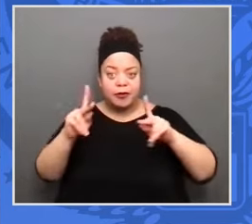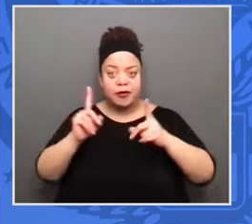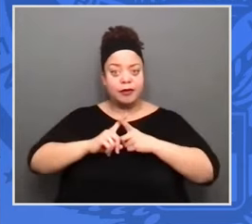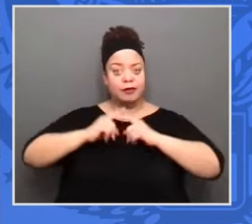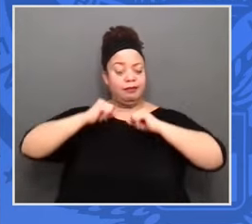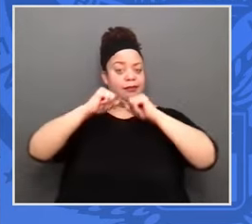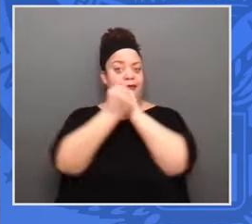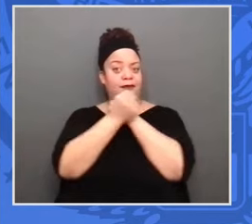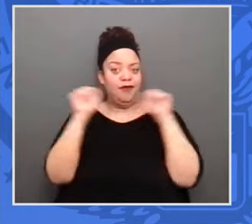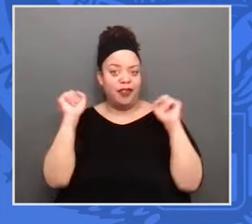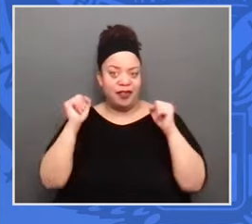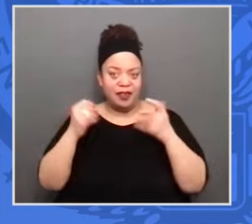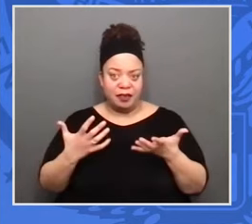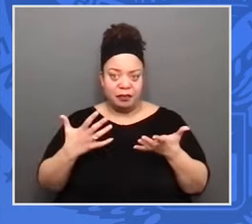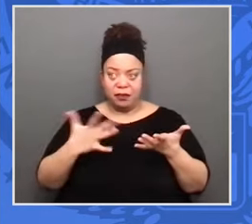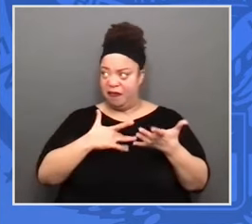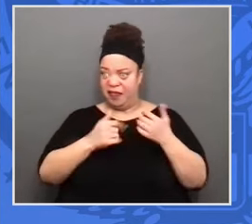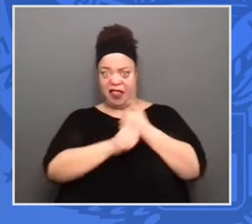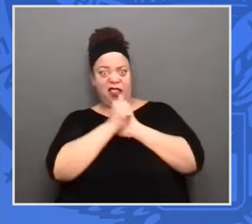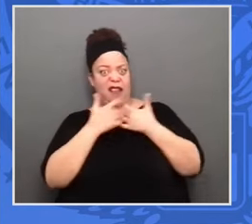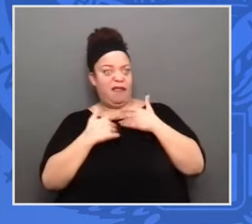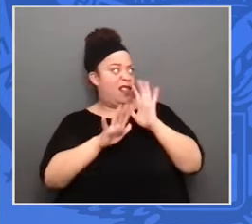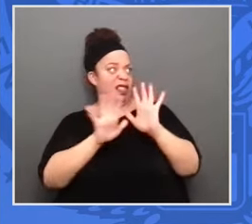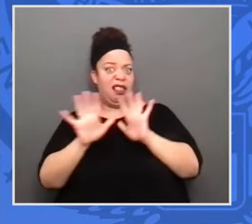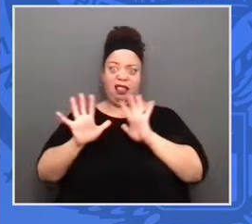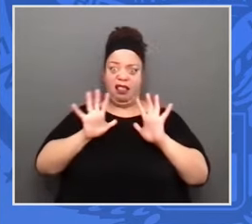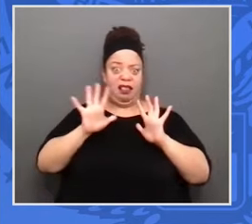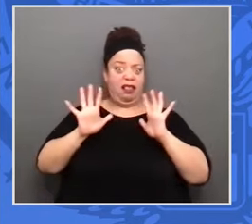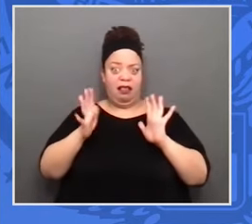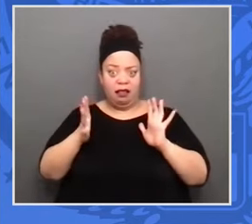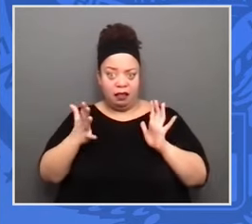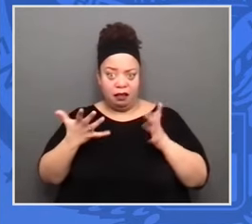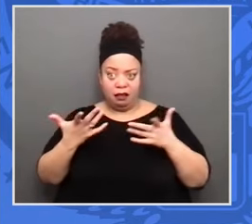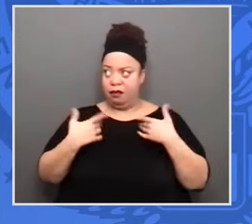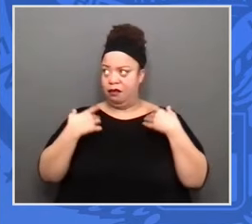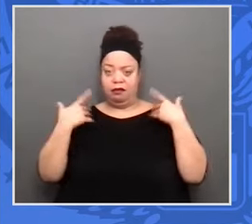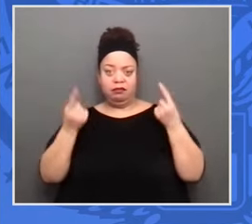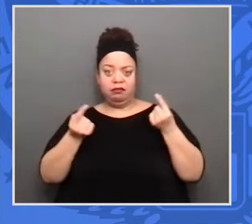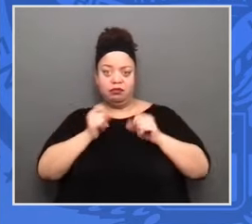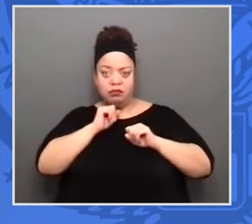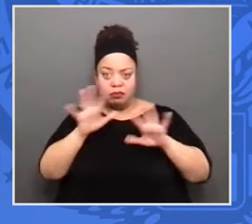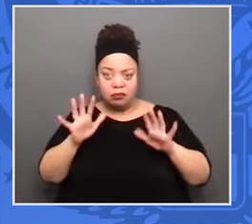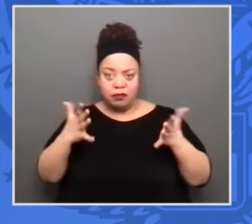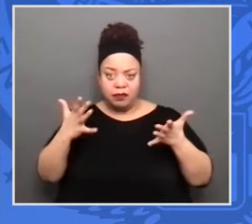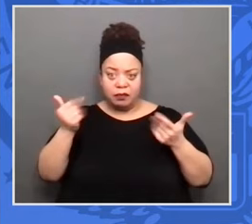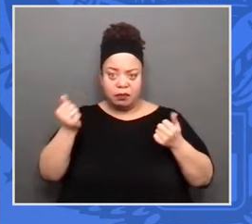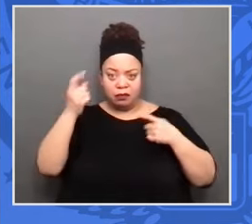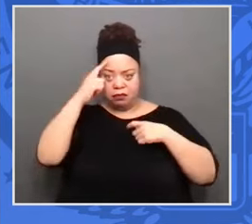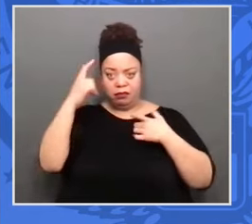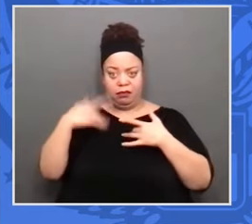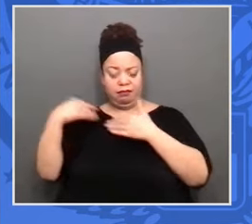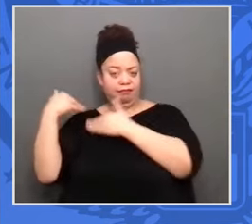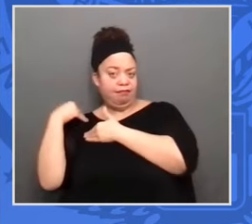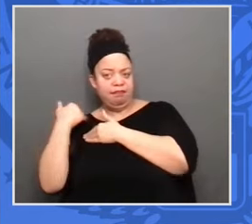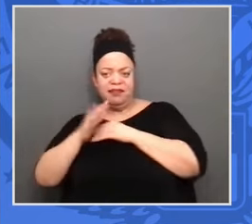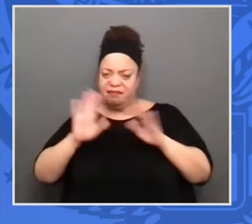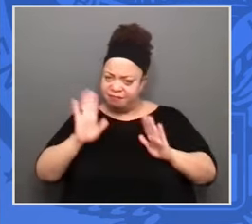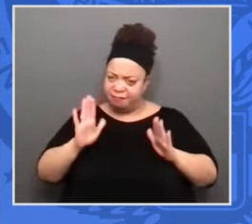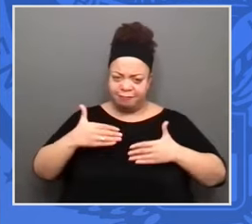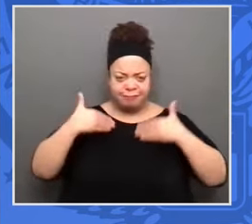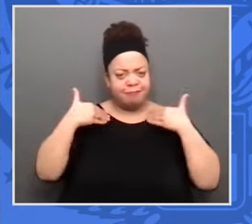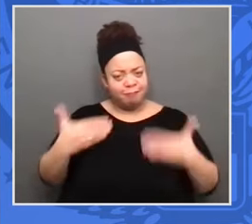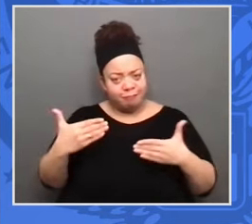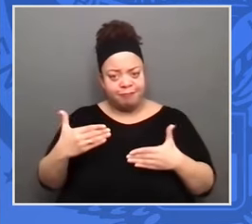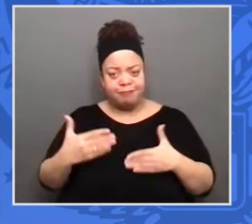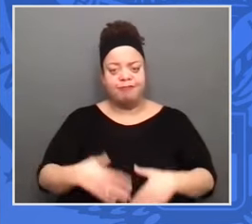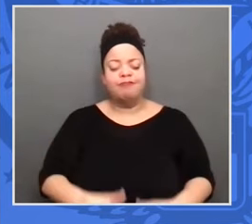this responsibility. I welcome it. I do not believe that any of us would exchange places with any other people or